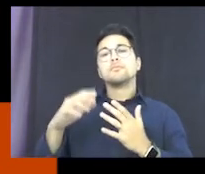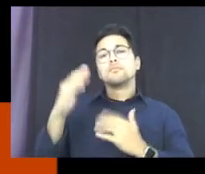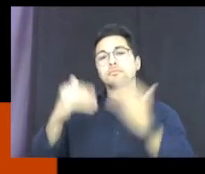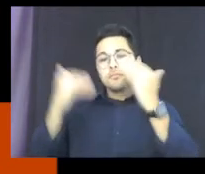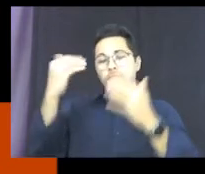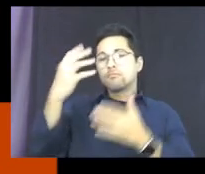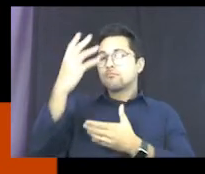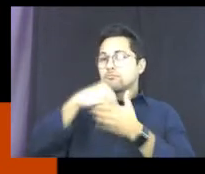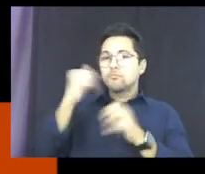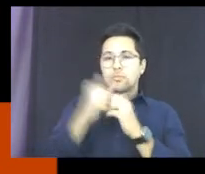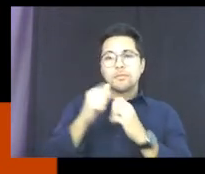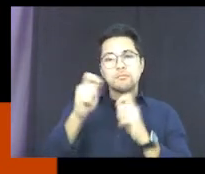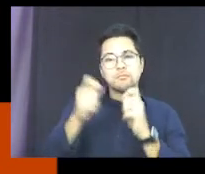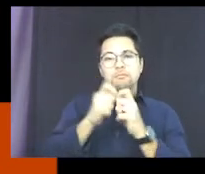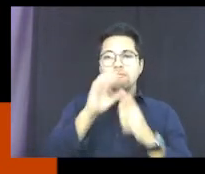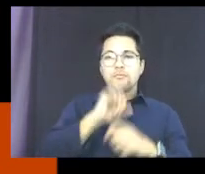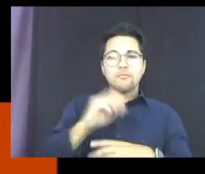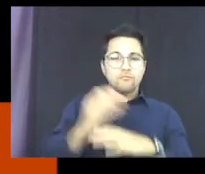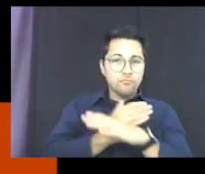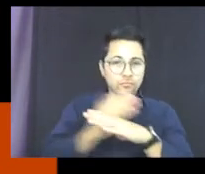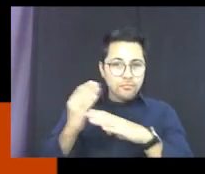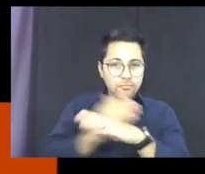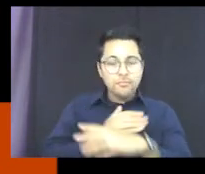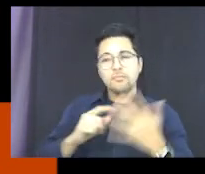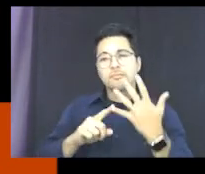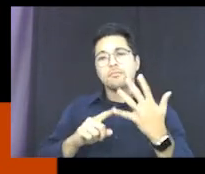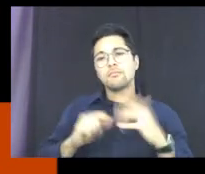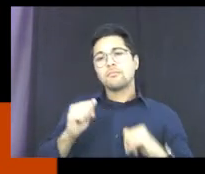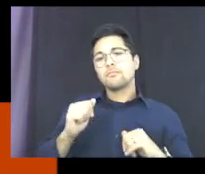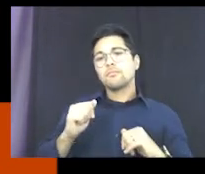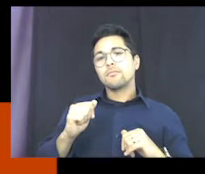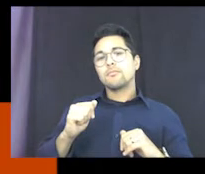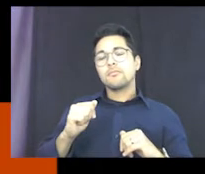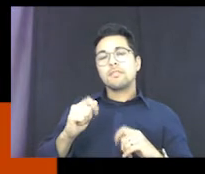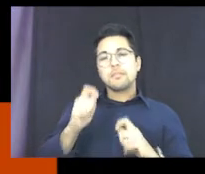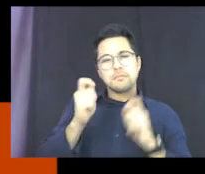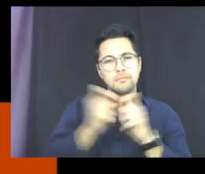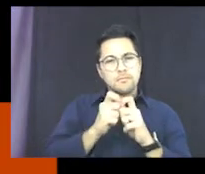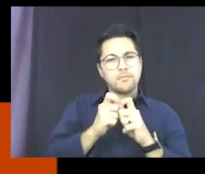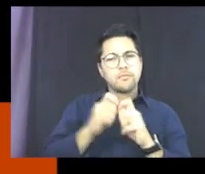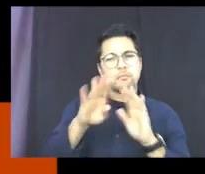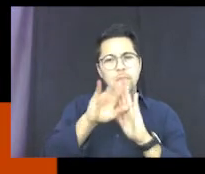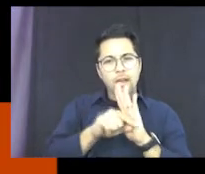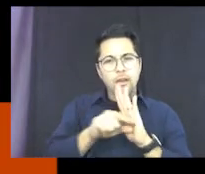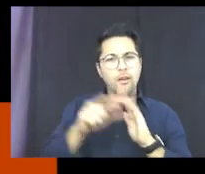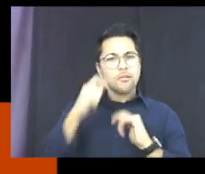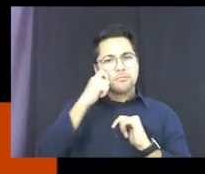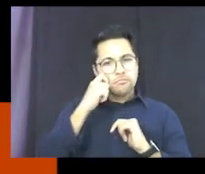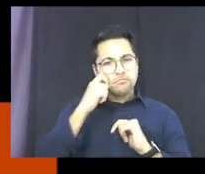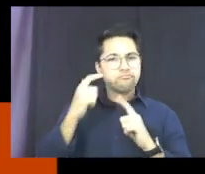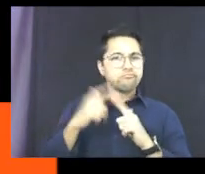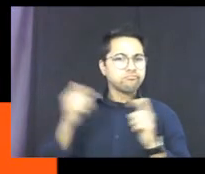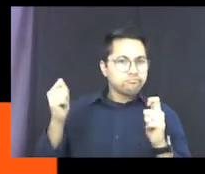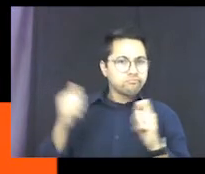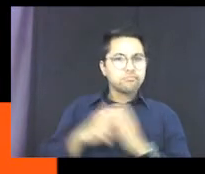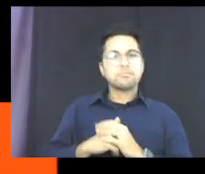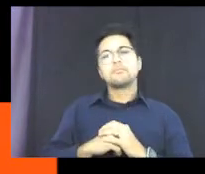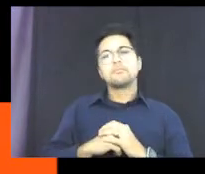specific age range, autistic adults of distinct racial and ethnic backgrounds, etc.